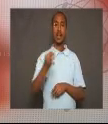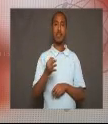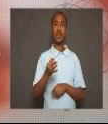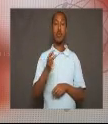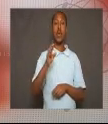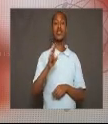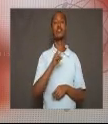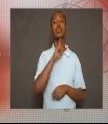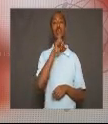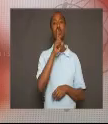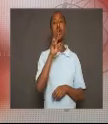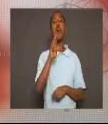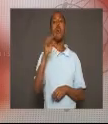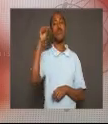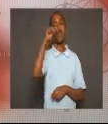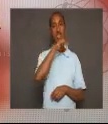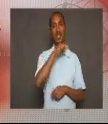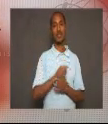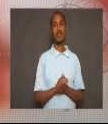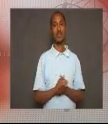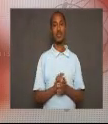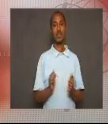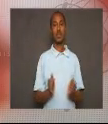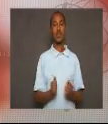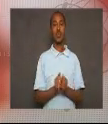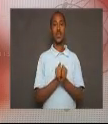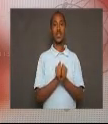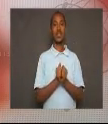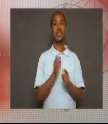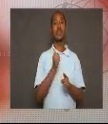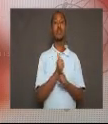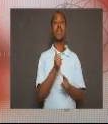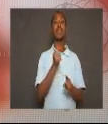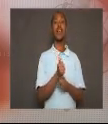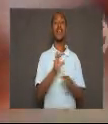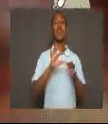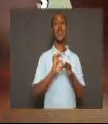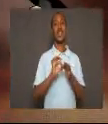true or false with regards to metallic bonding.